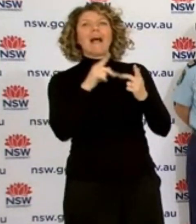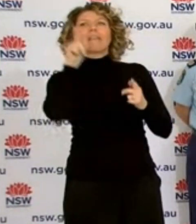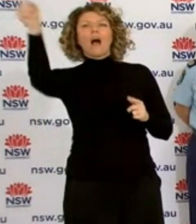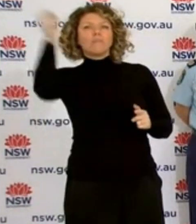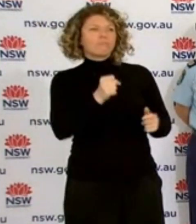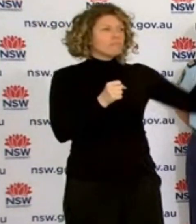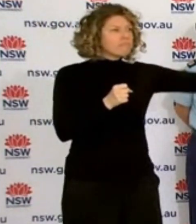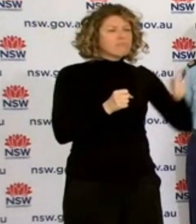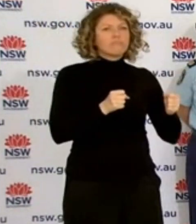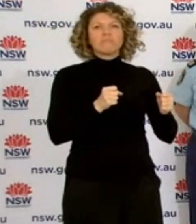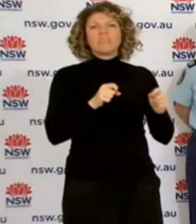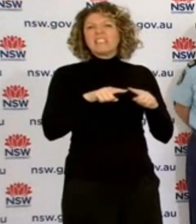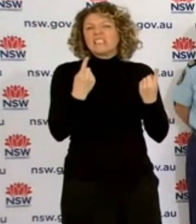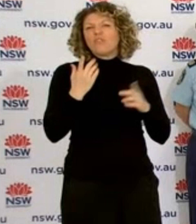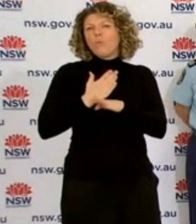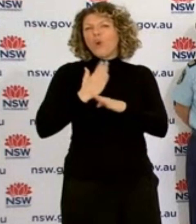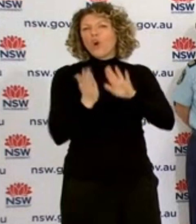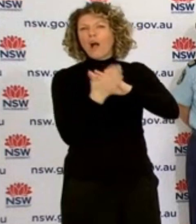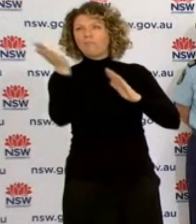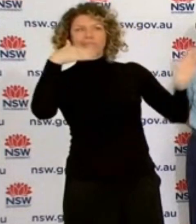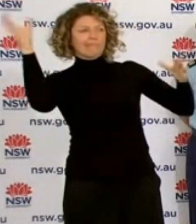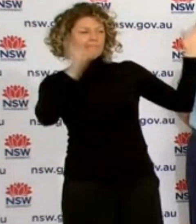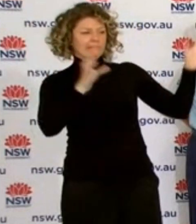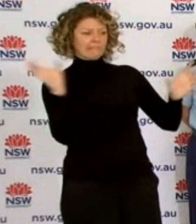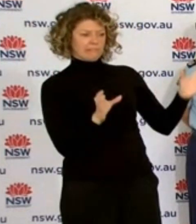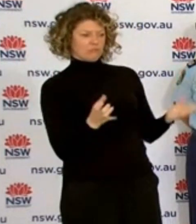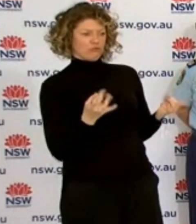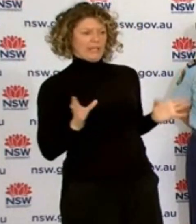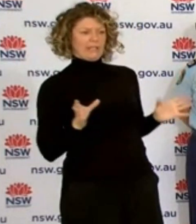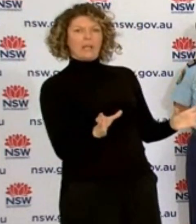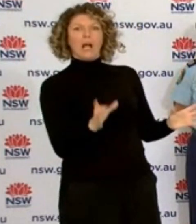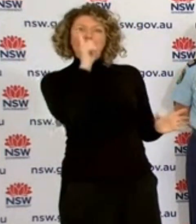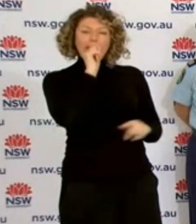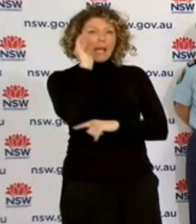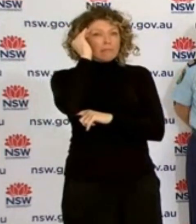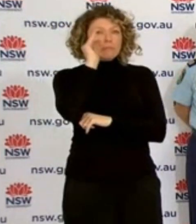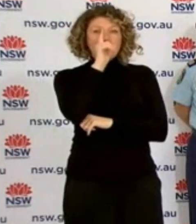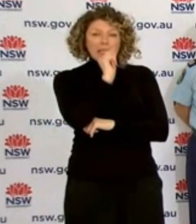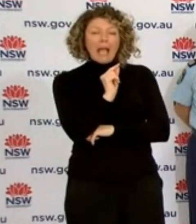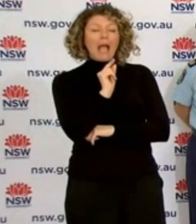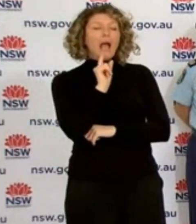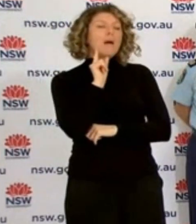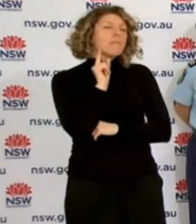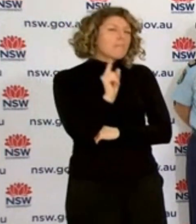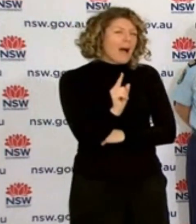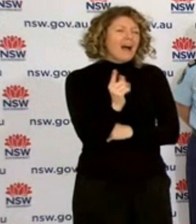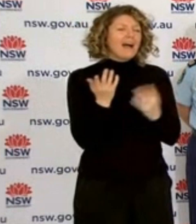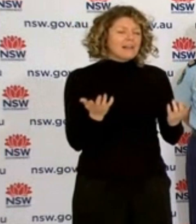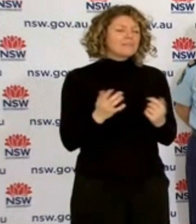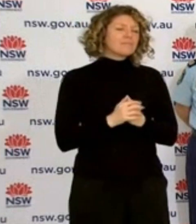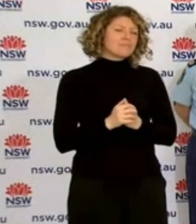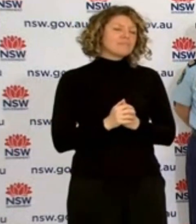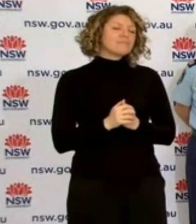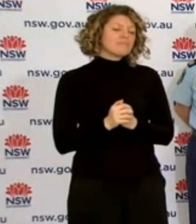and staff from a broad range of places. So we have got a level of resilience in our health system. And the other thing I would like